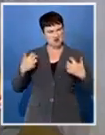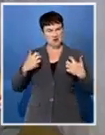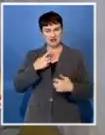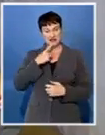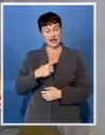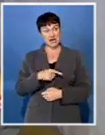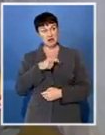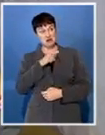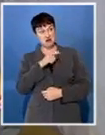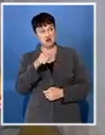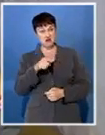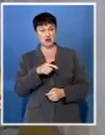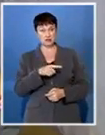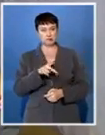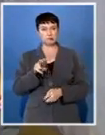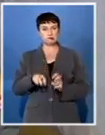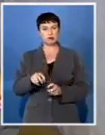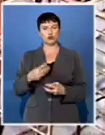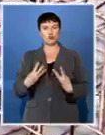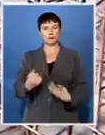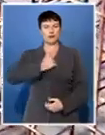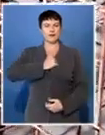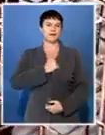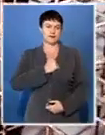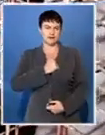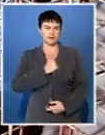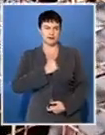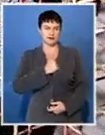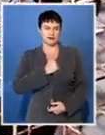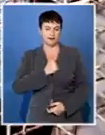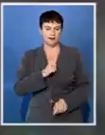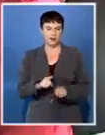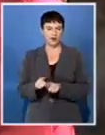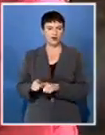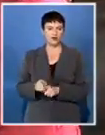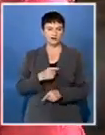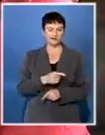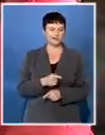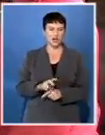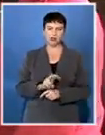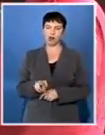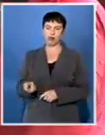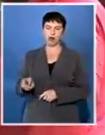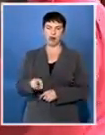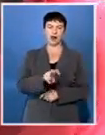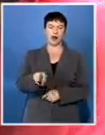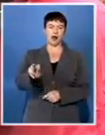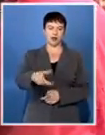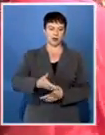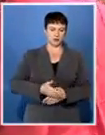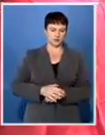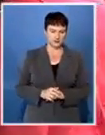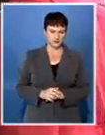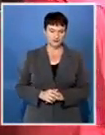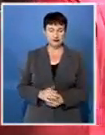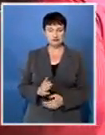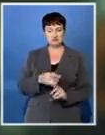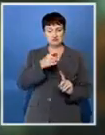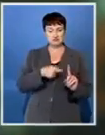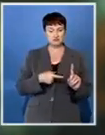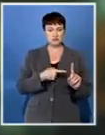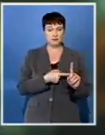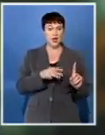accusing foreigners of stealing their jobs and drug peddling. A few like Mohammed